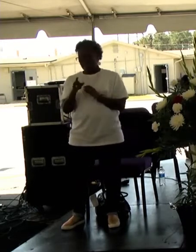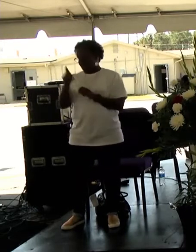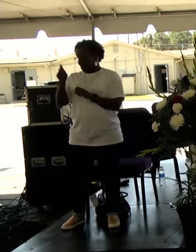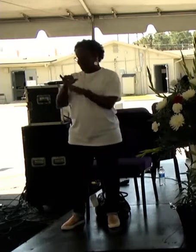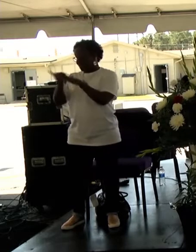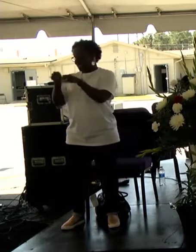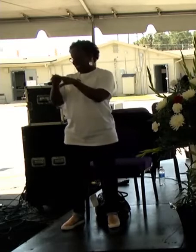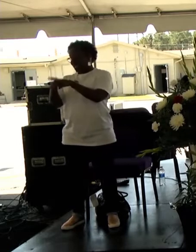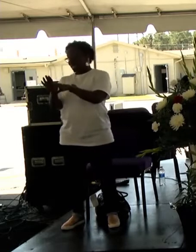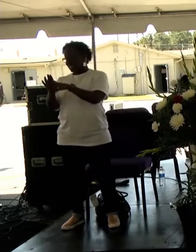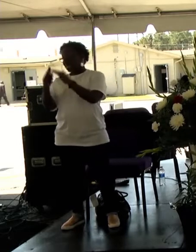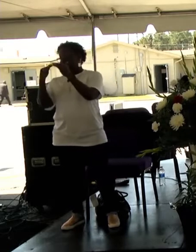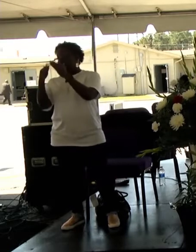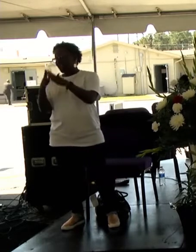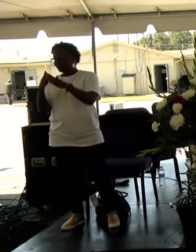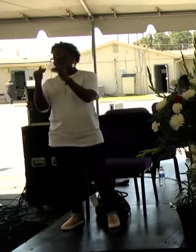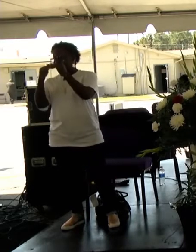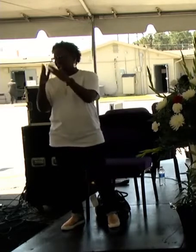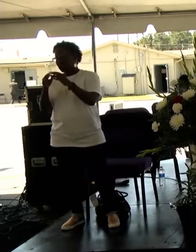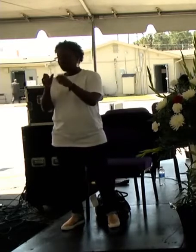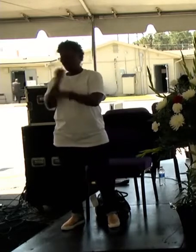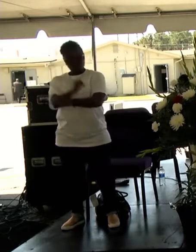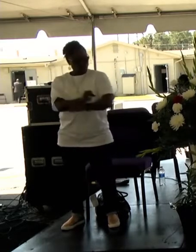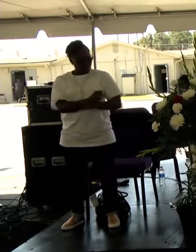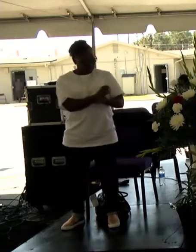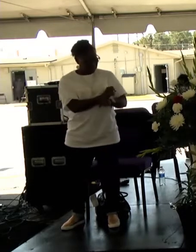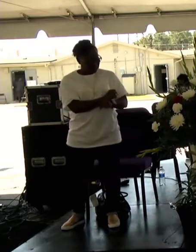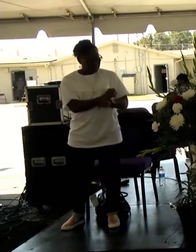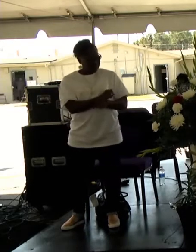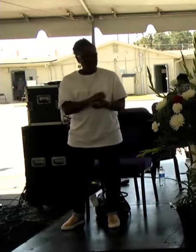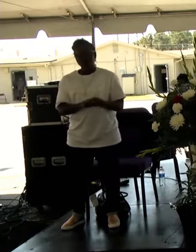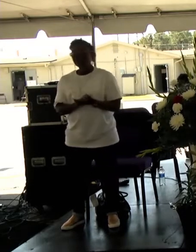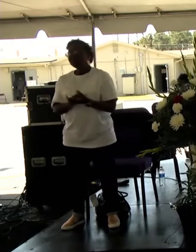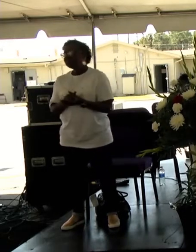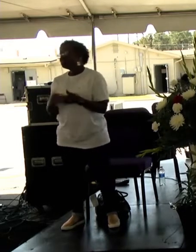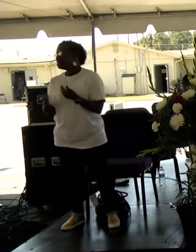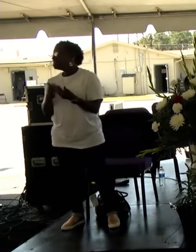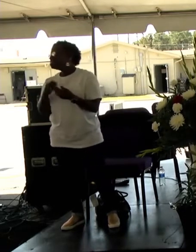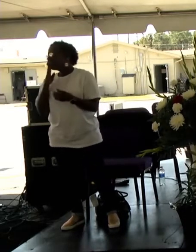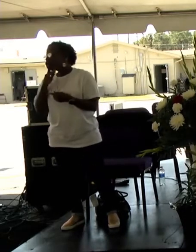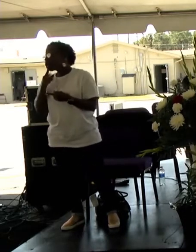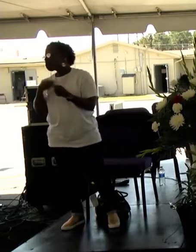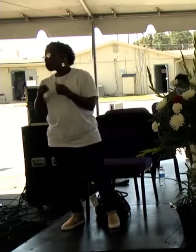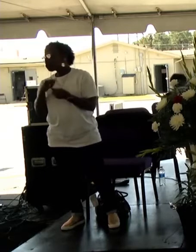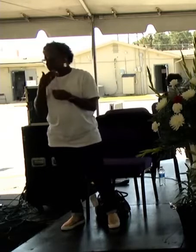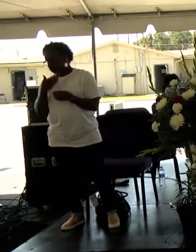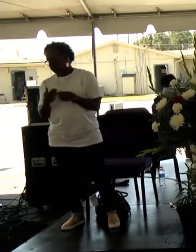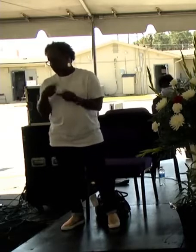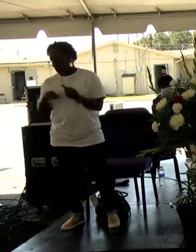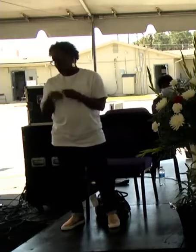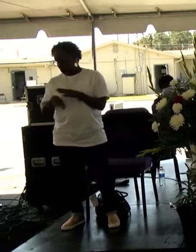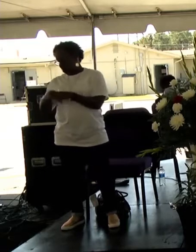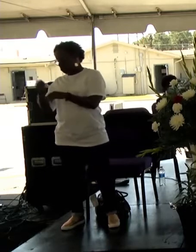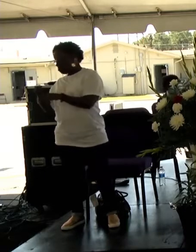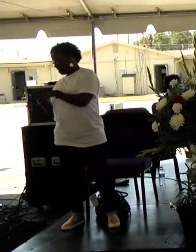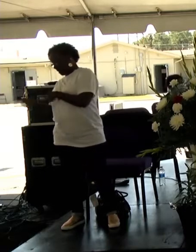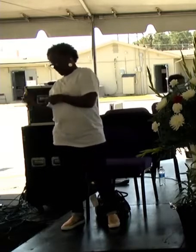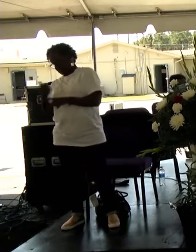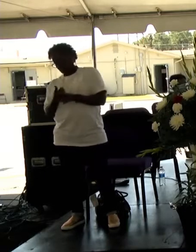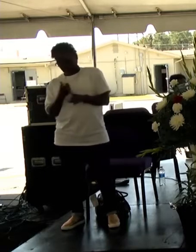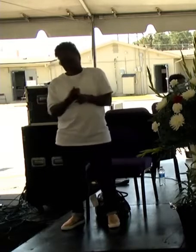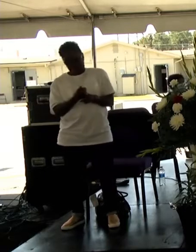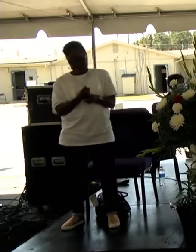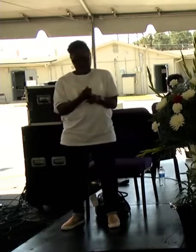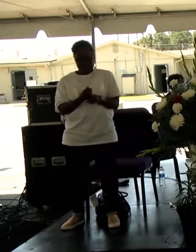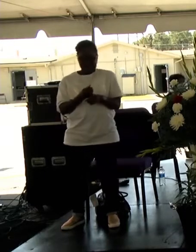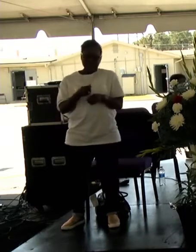arrest. It's easy to be able to talk about the goodness while you're out. But Paul is on house arrest for